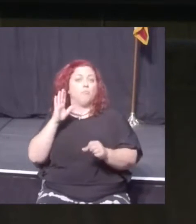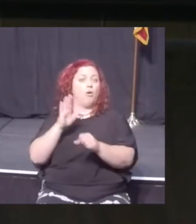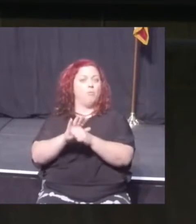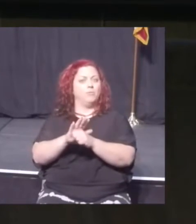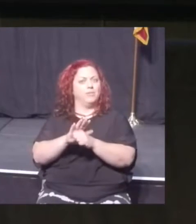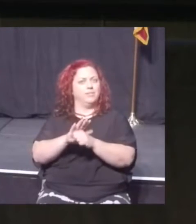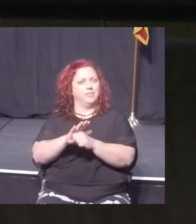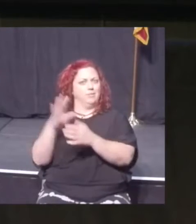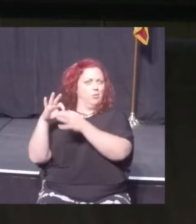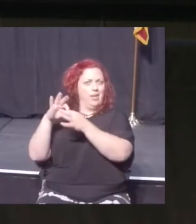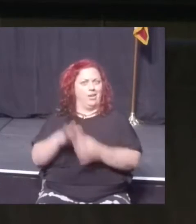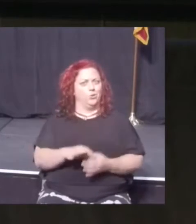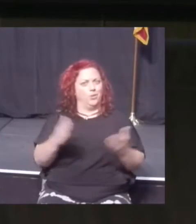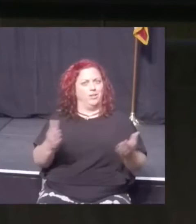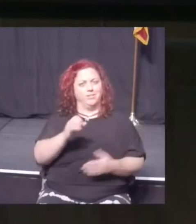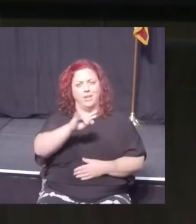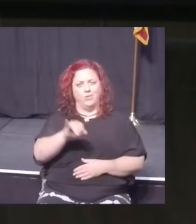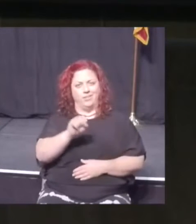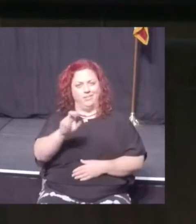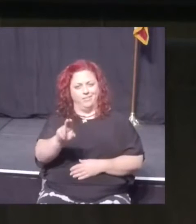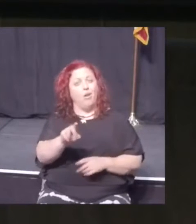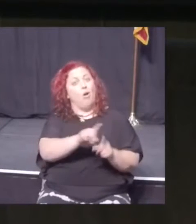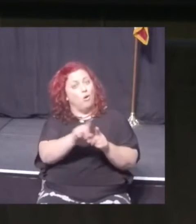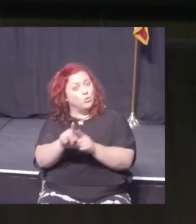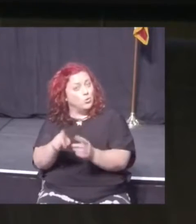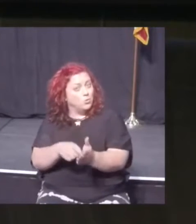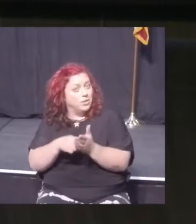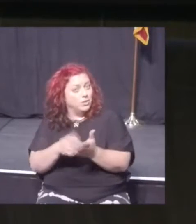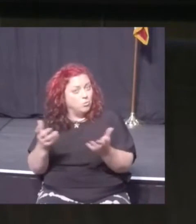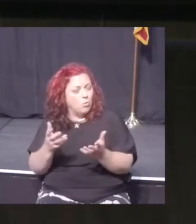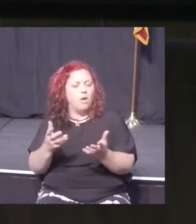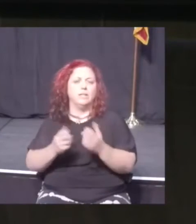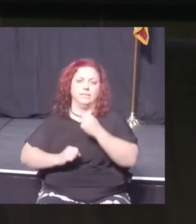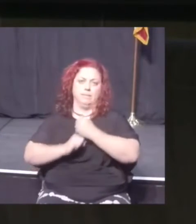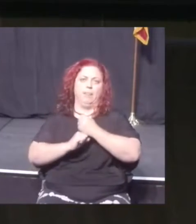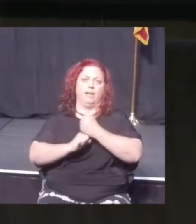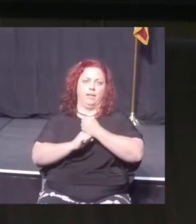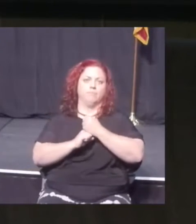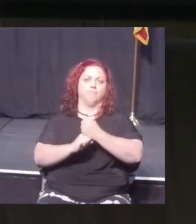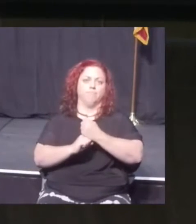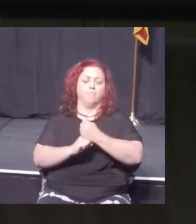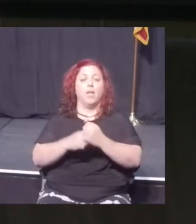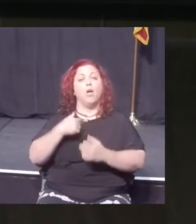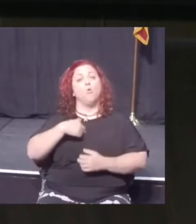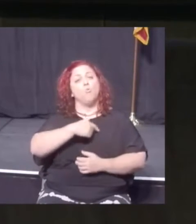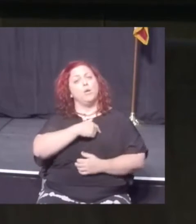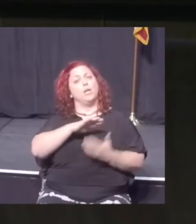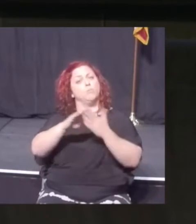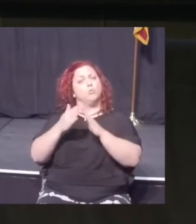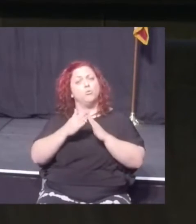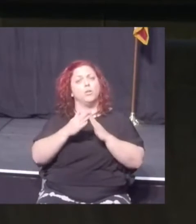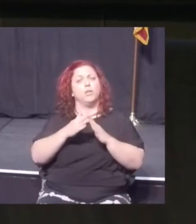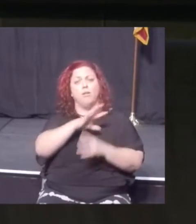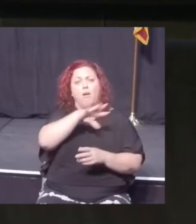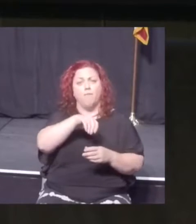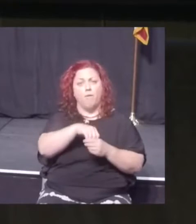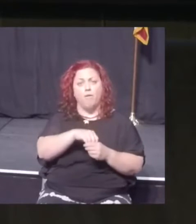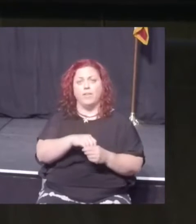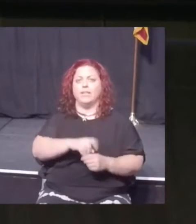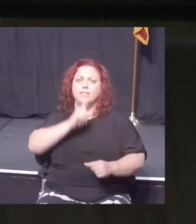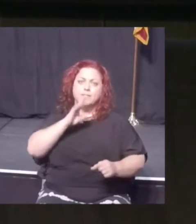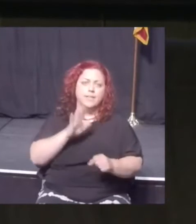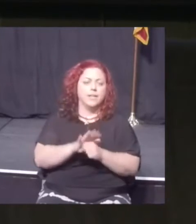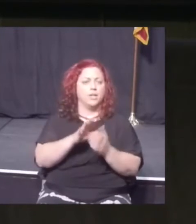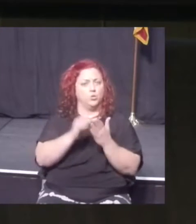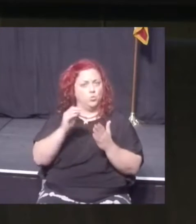State University also needs and deserves stability. We are a community of dedicated students,